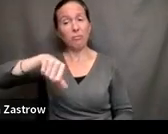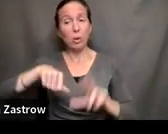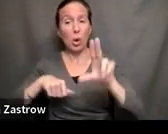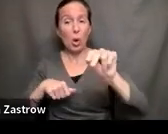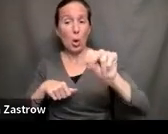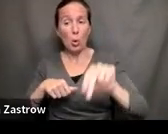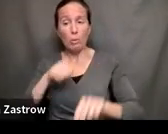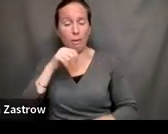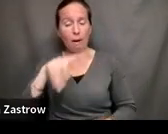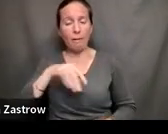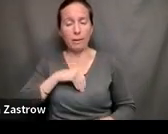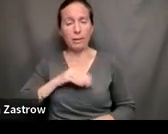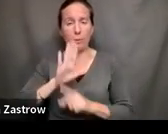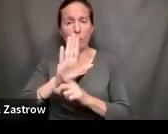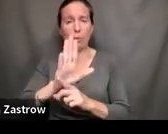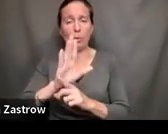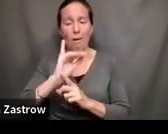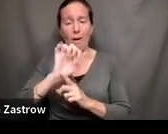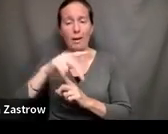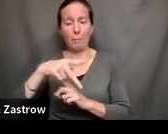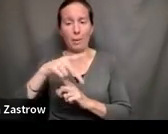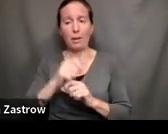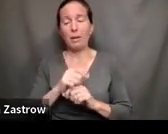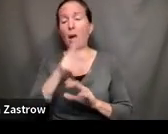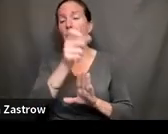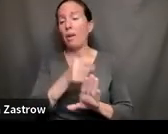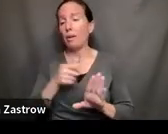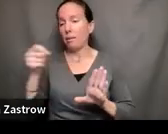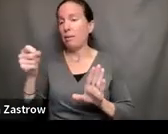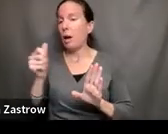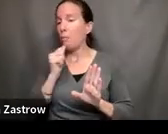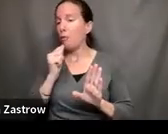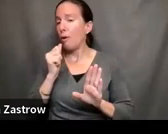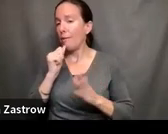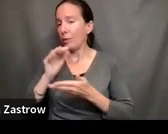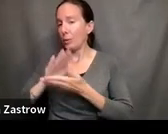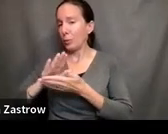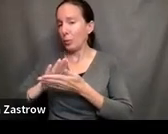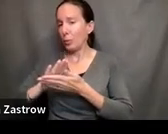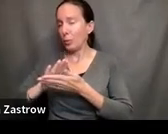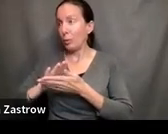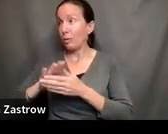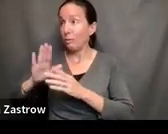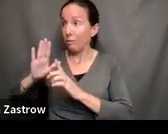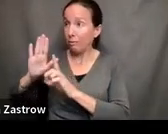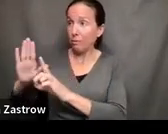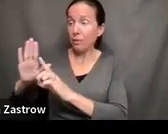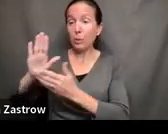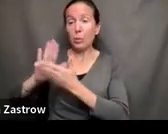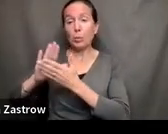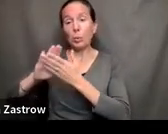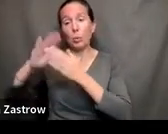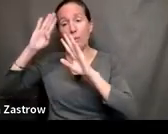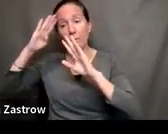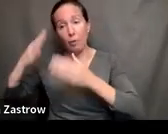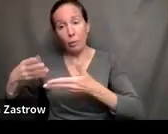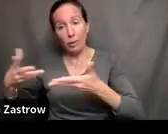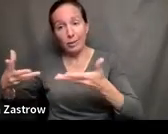placed him in a private school that specializes in working with students with autism.